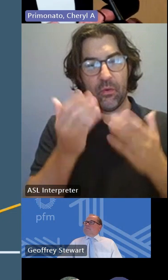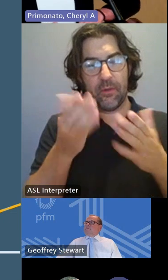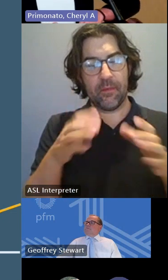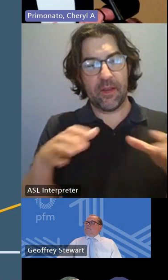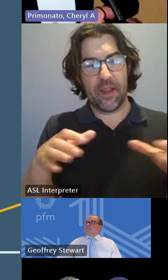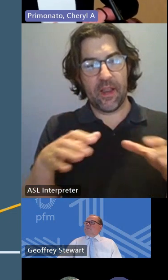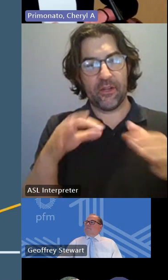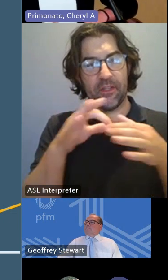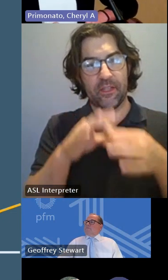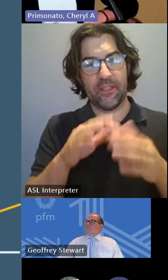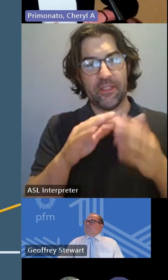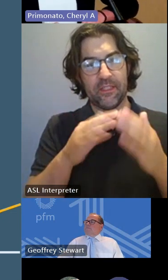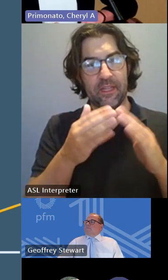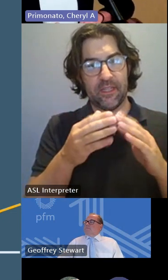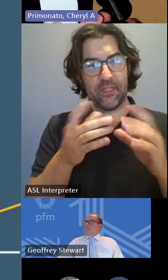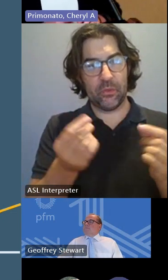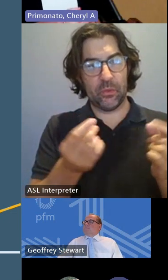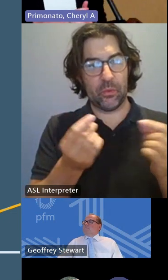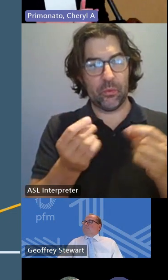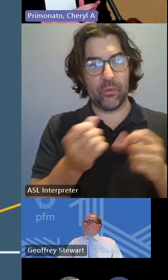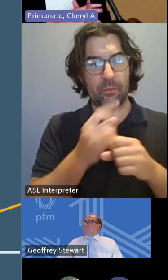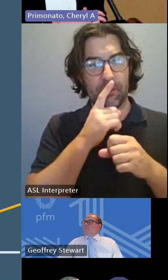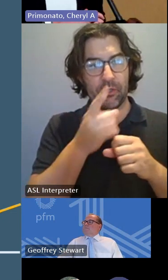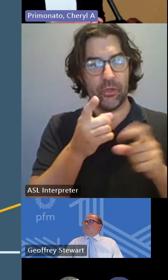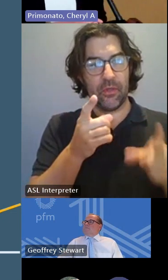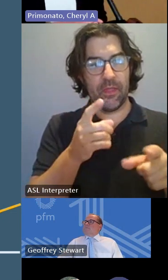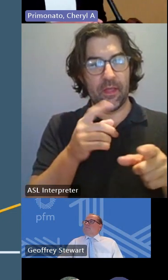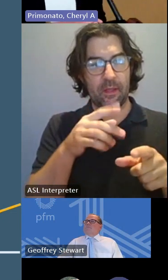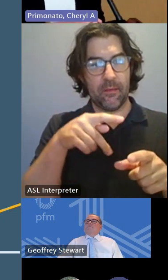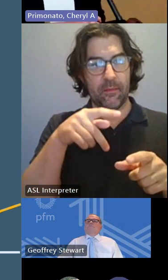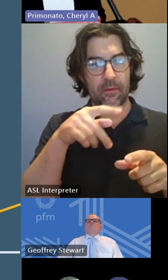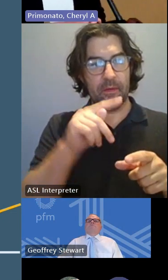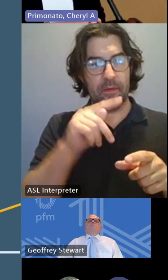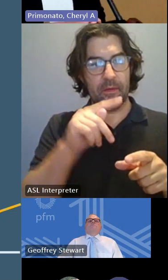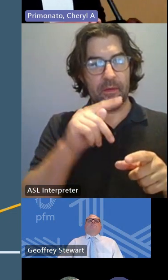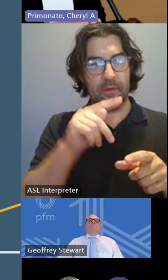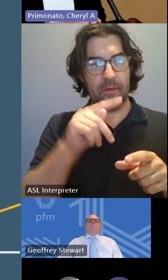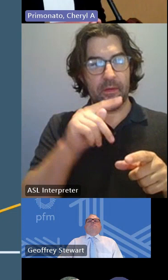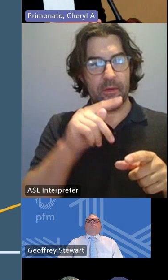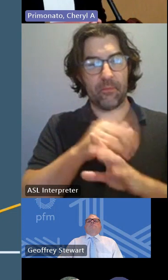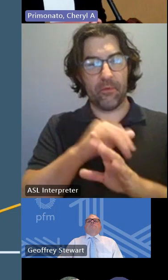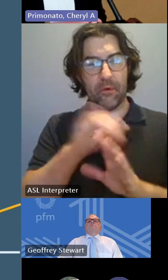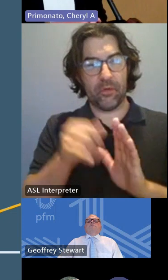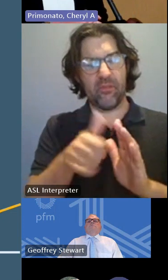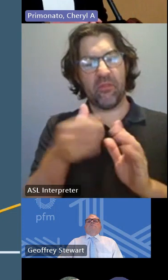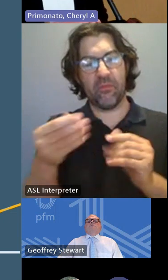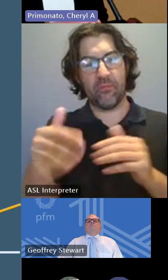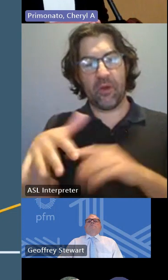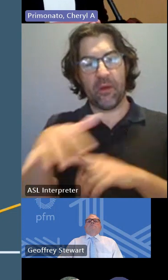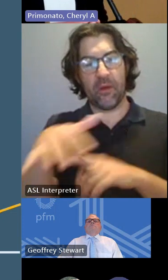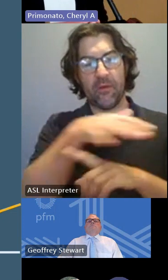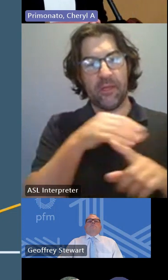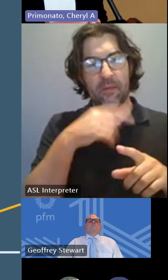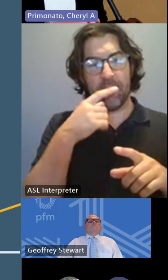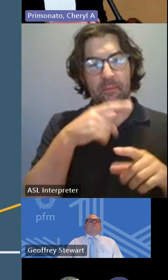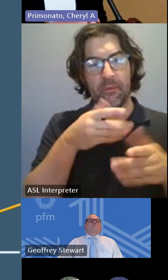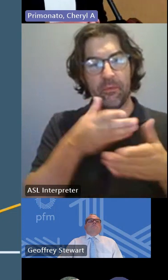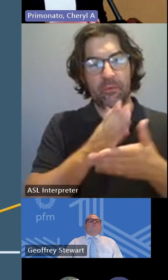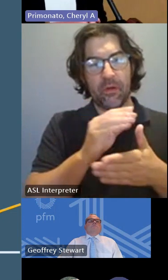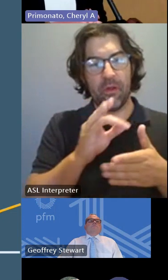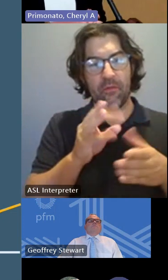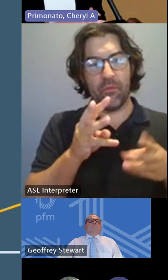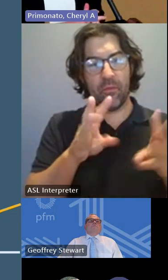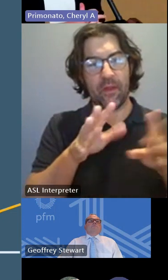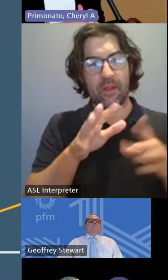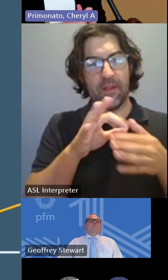that the city can take to further catalyze that ETOD on adjacent properties that they may own, as well as public rights of way around this